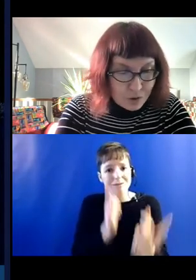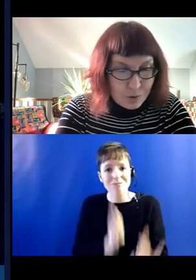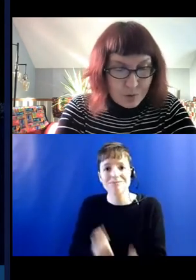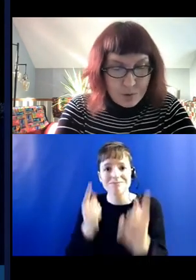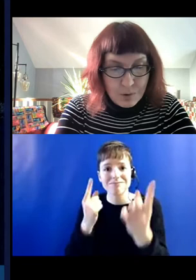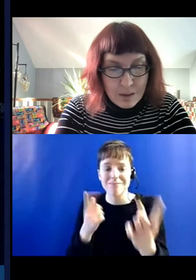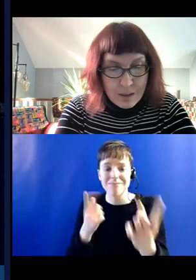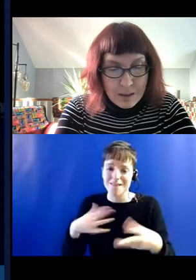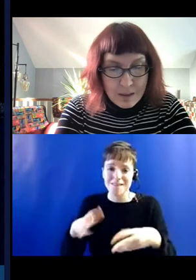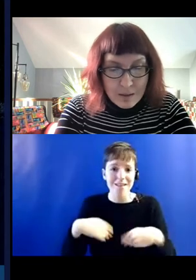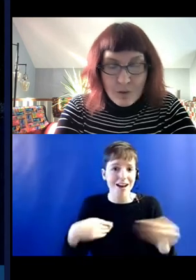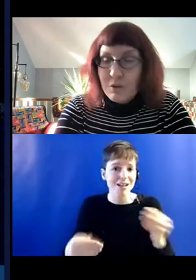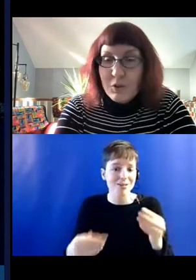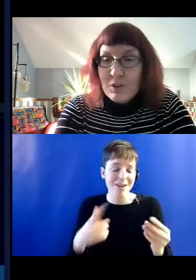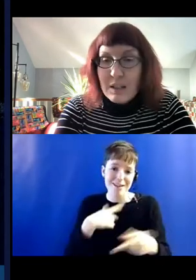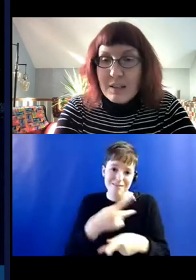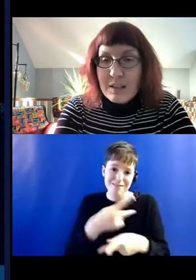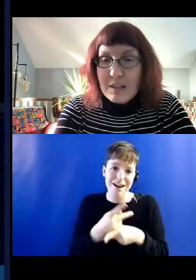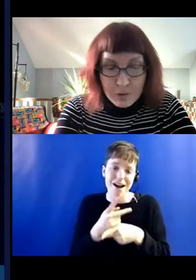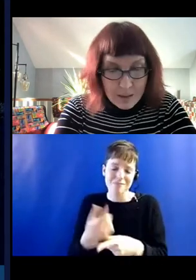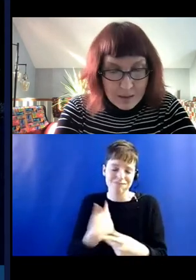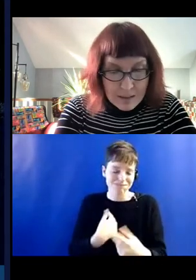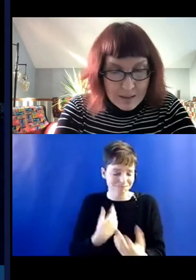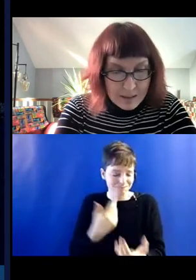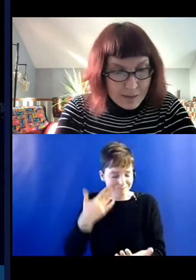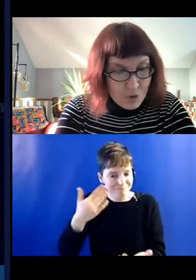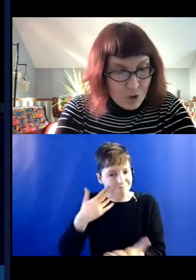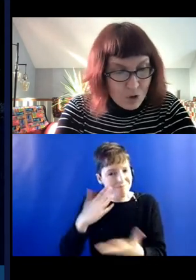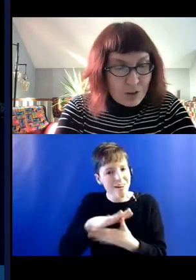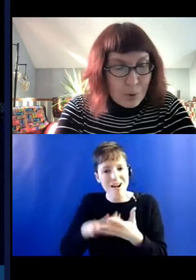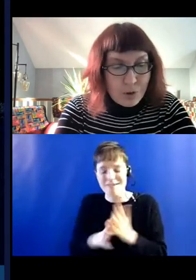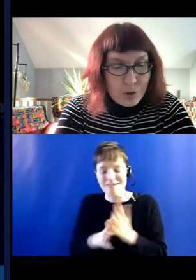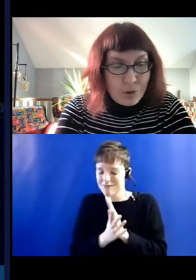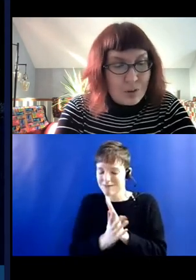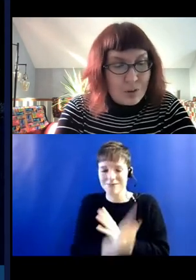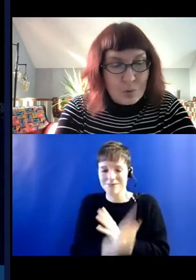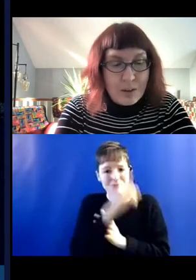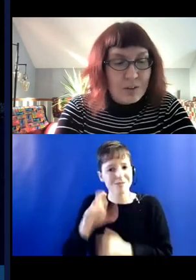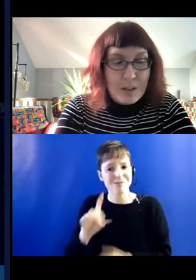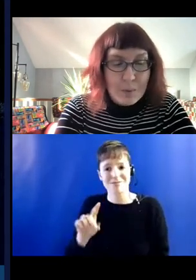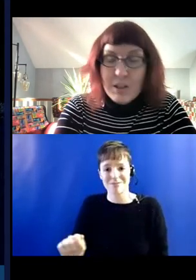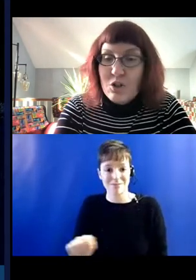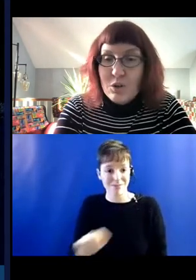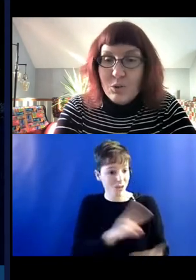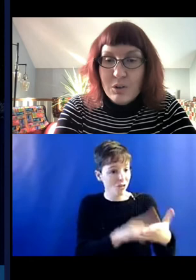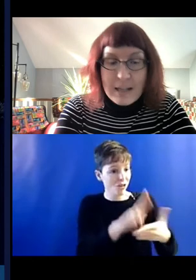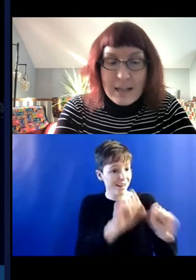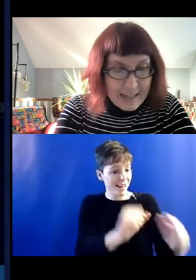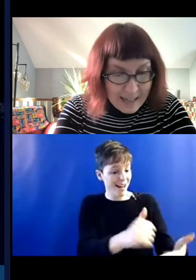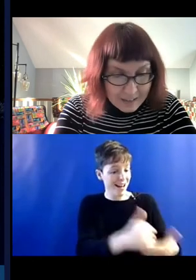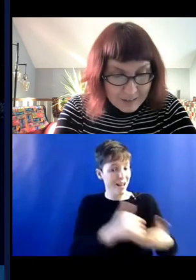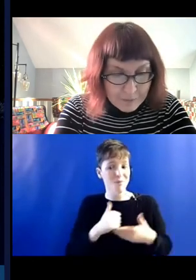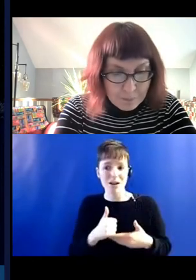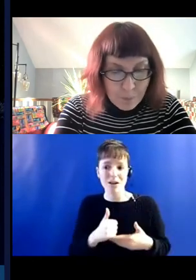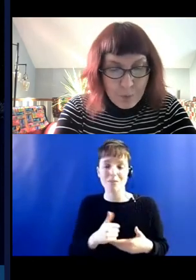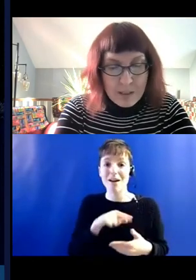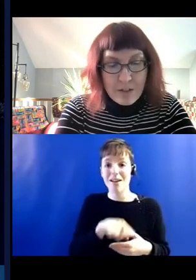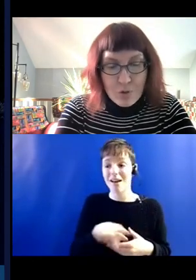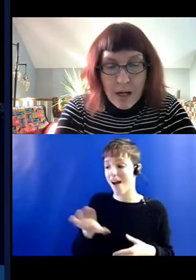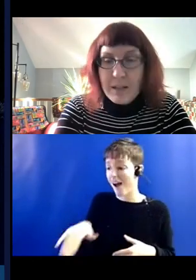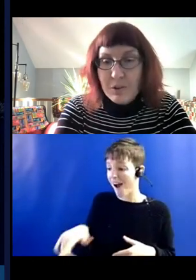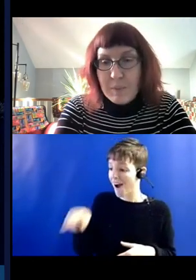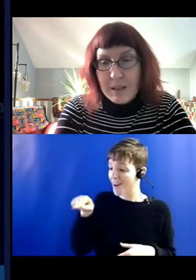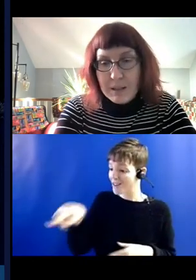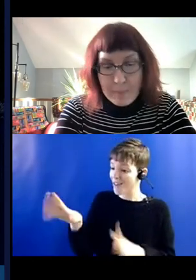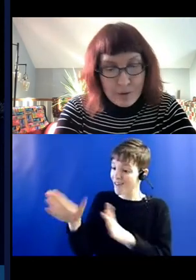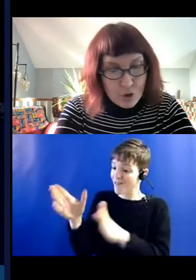my students. The university tells me that I am just the person to speak on disabled issues. And yet, when I